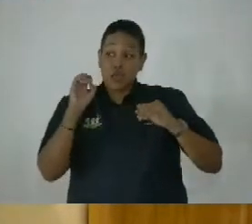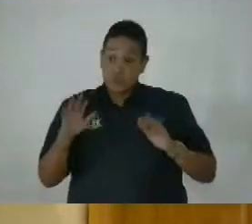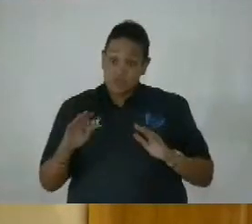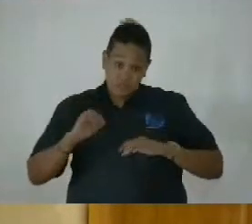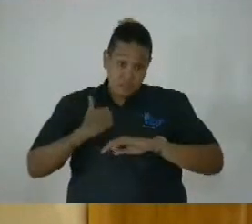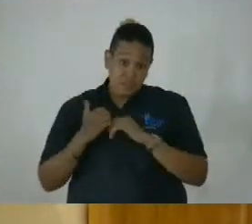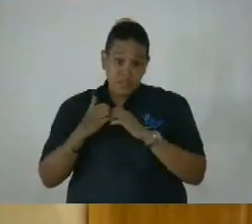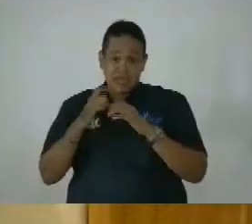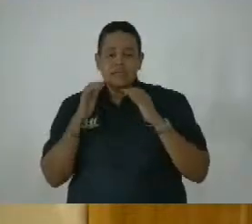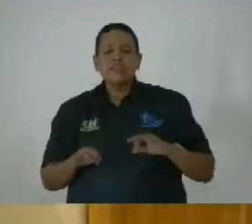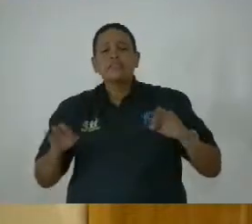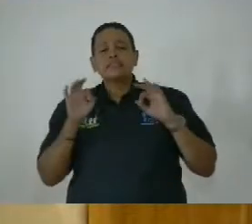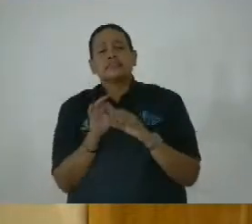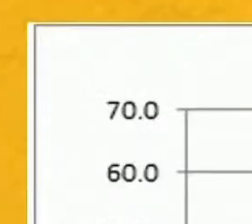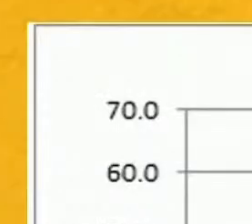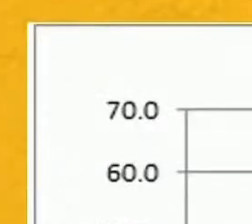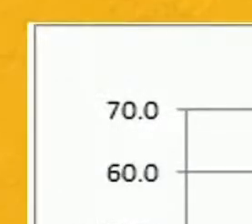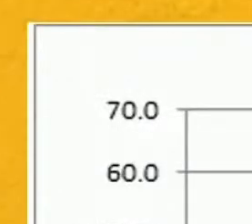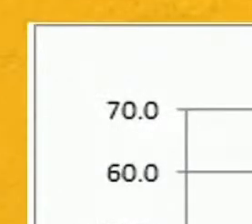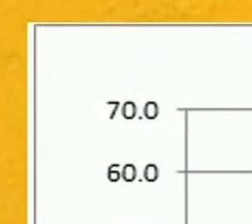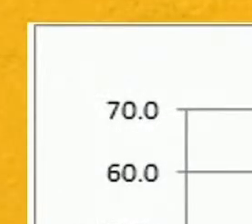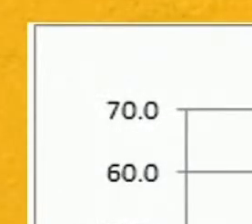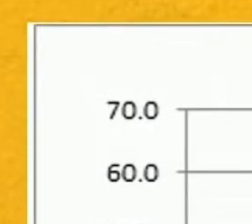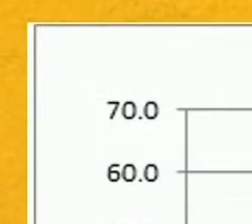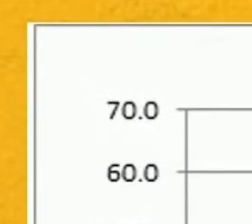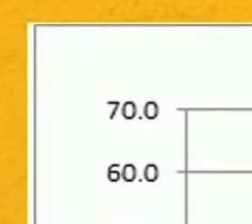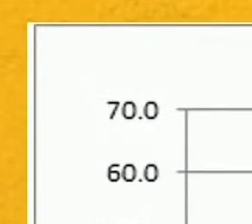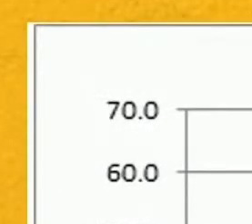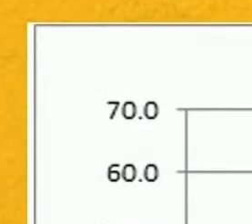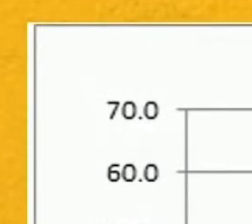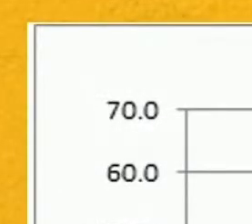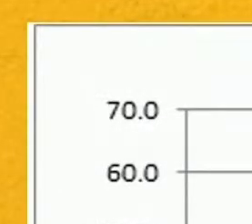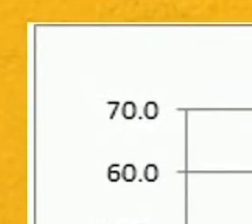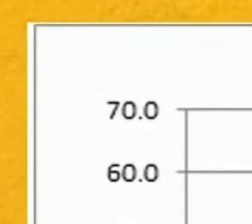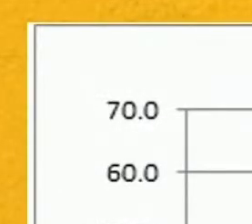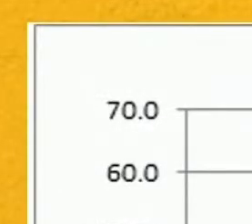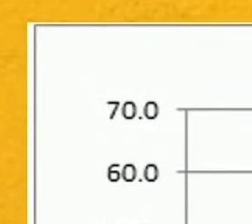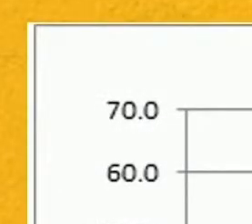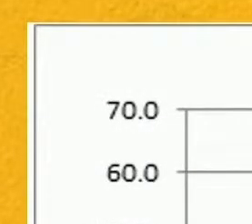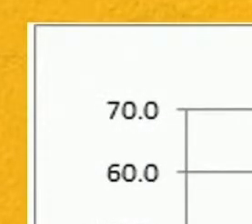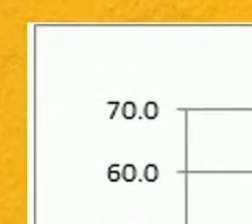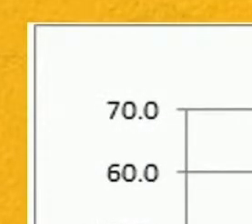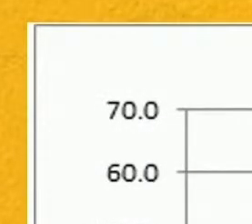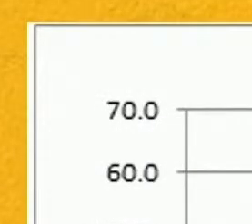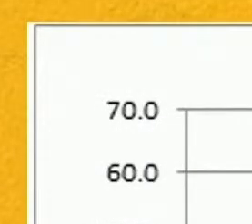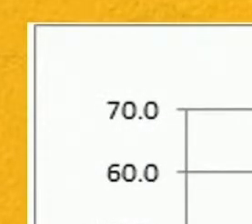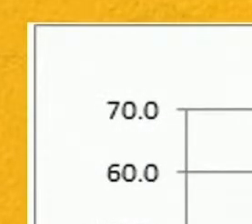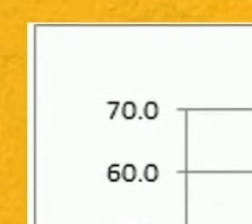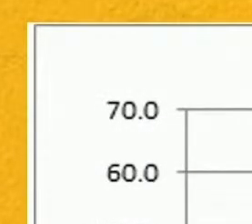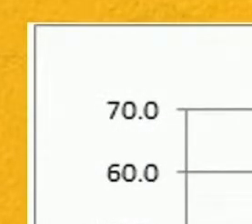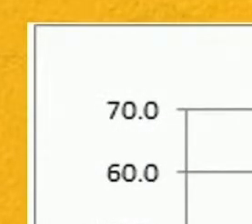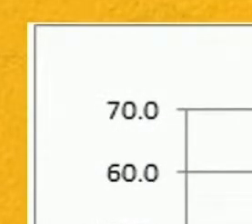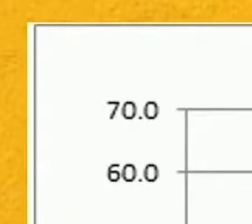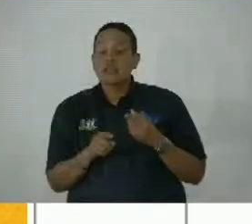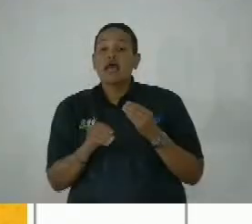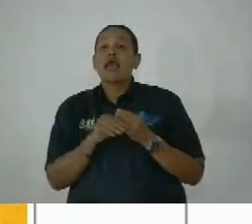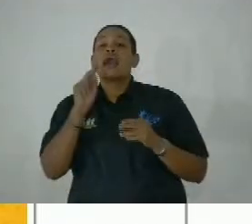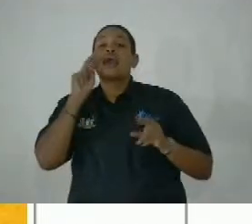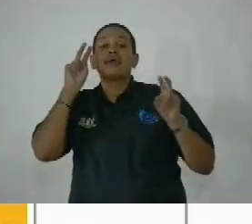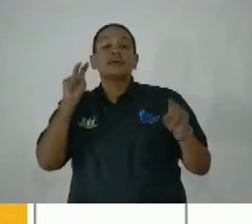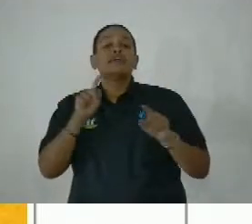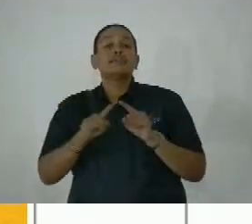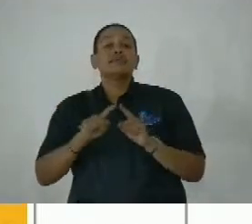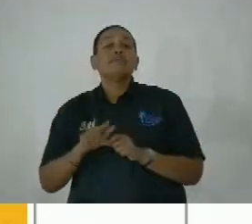emergency, there was a significant decline, and it was maintained. To use the term by the academics, the treated